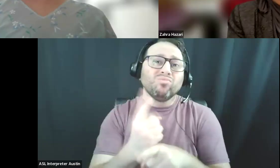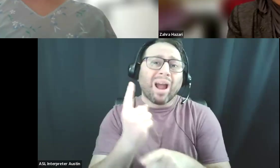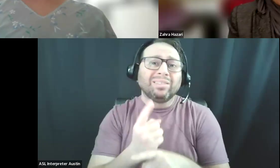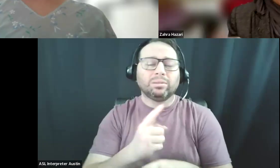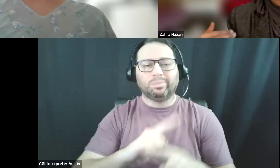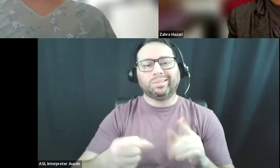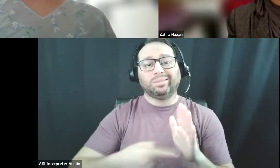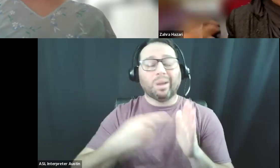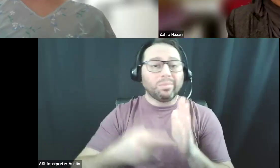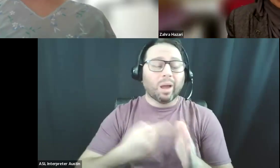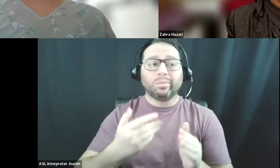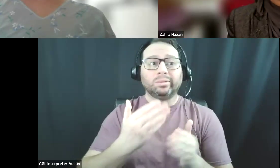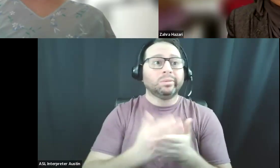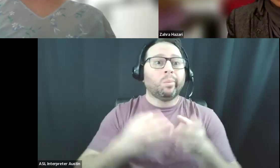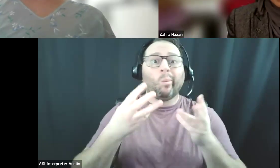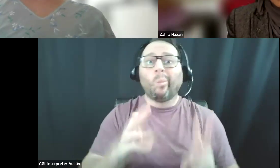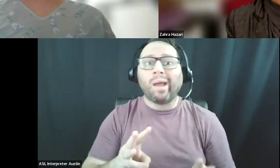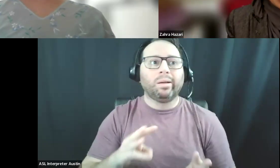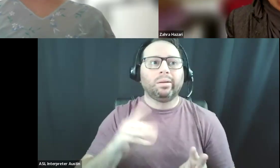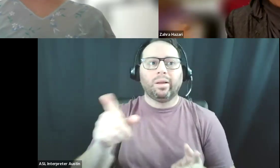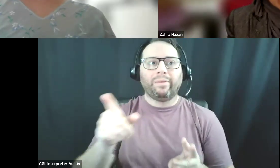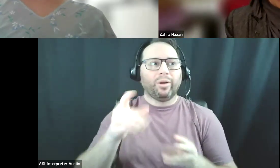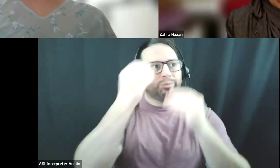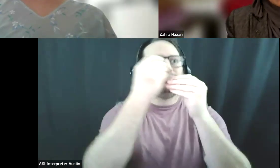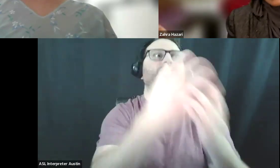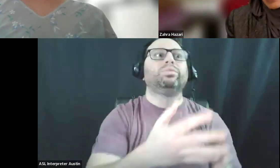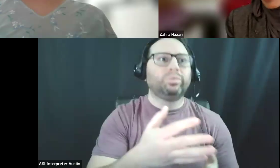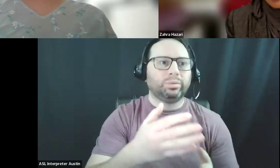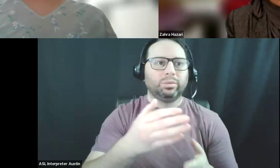like that through cultural. We're getting it from somewhere. They're getting it from